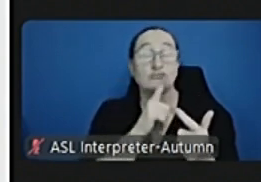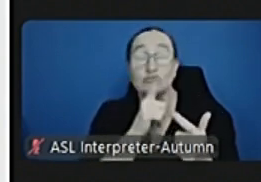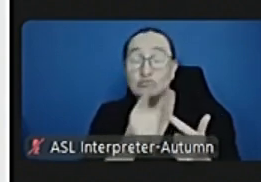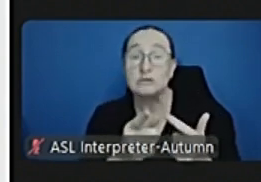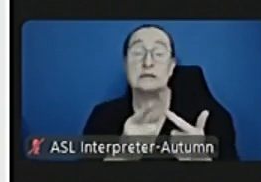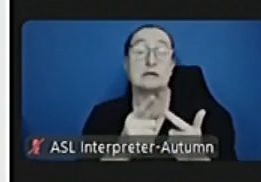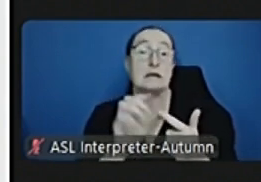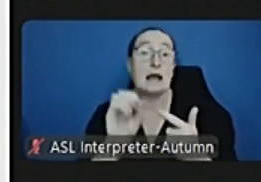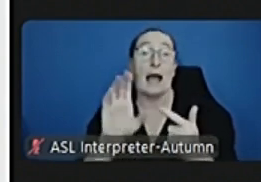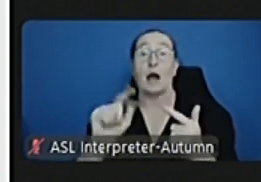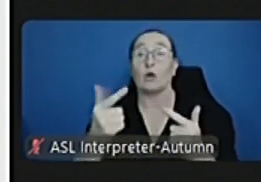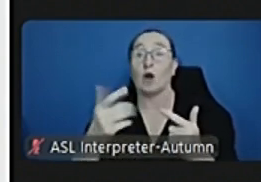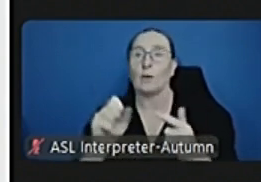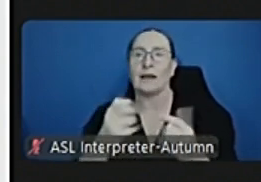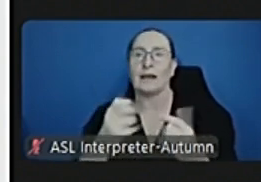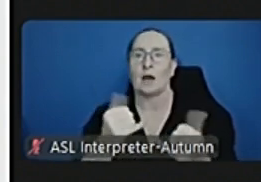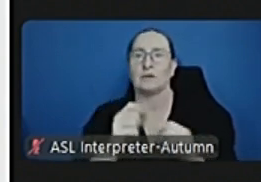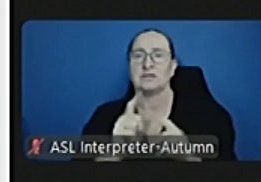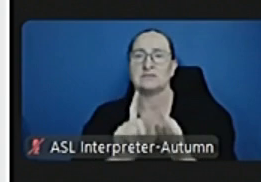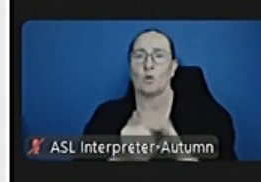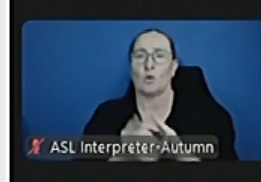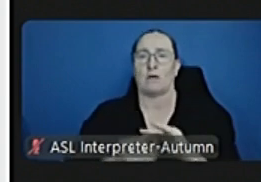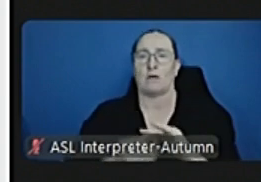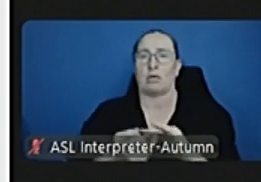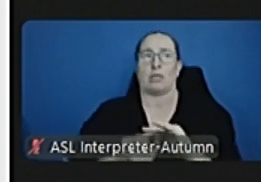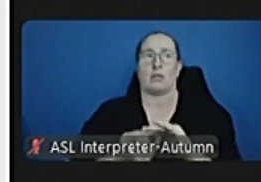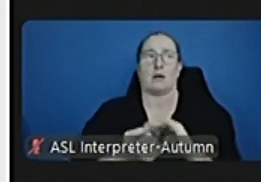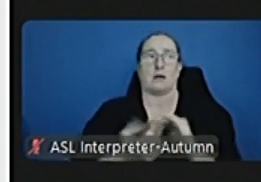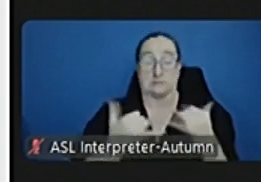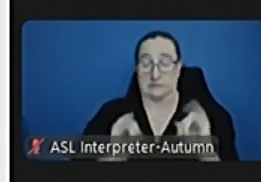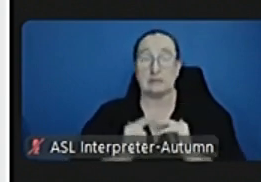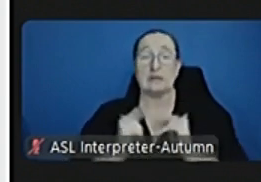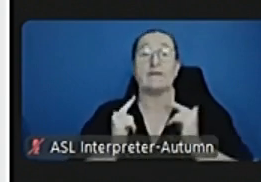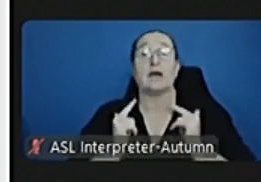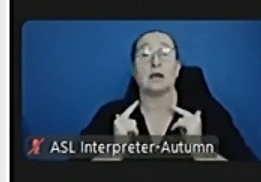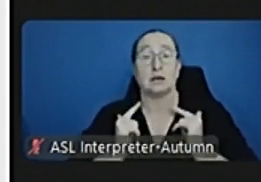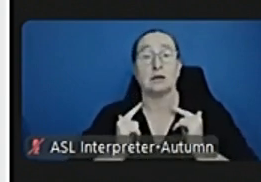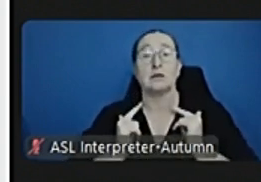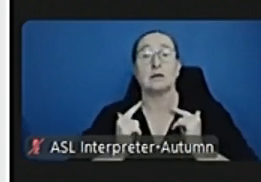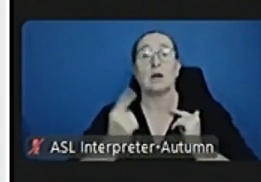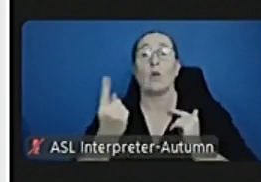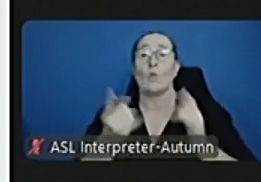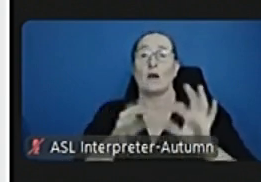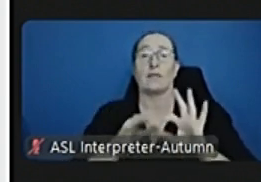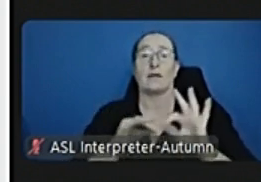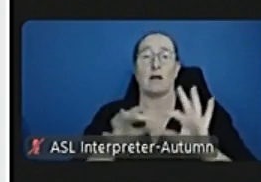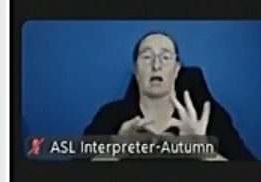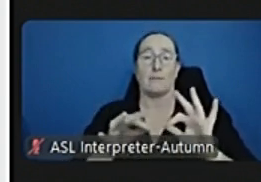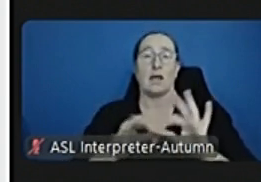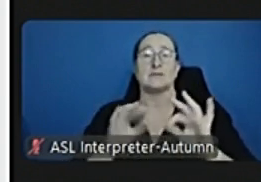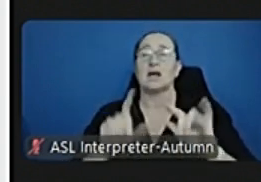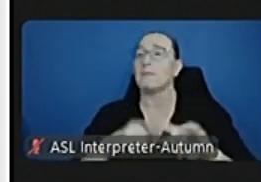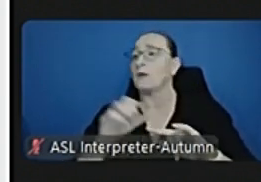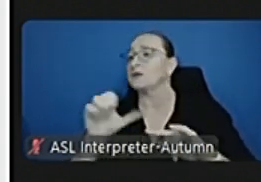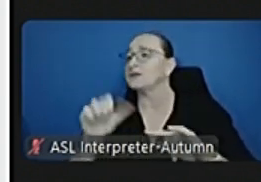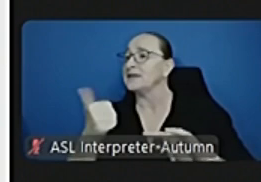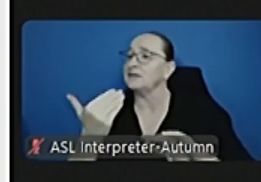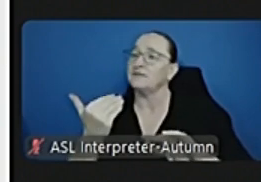more withdrawn. He's still living. One of the comments, and this is about 10 to